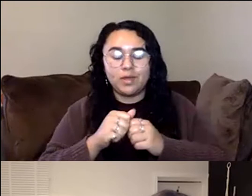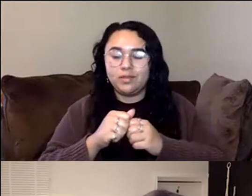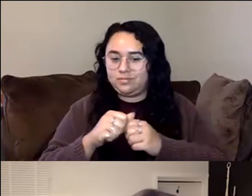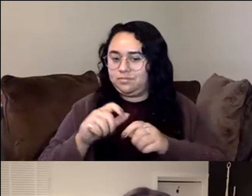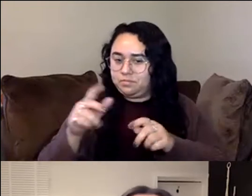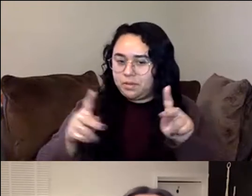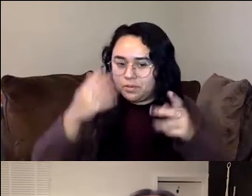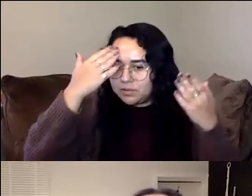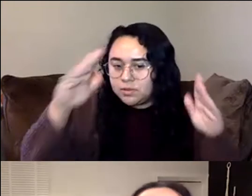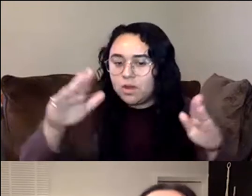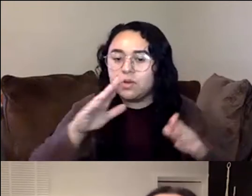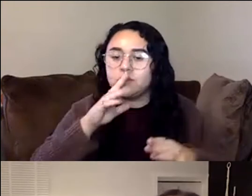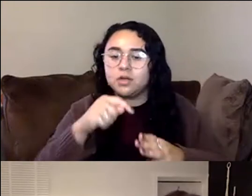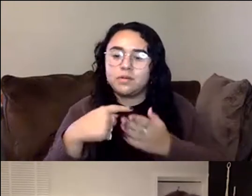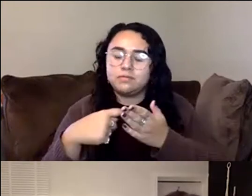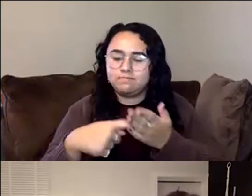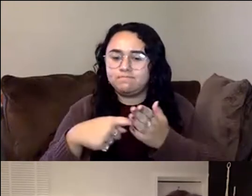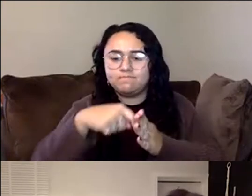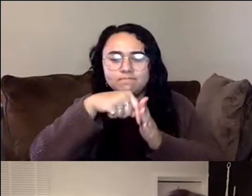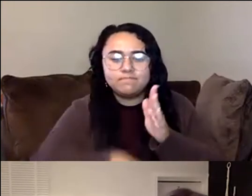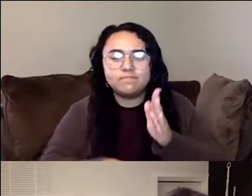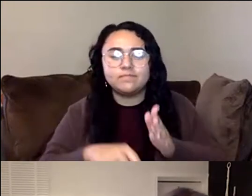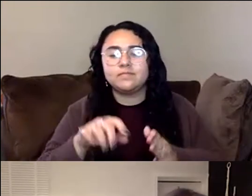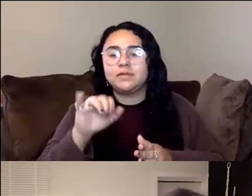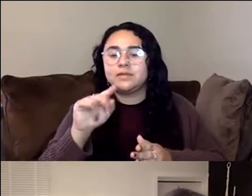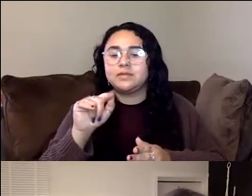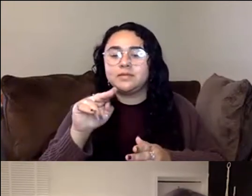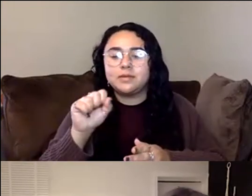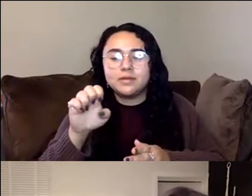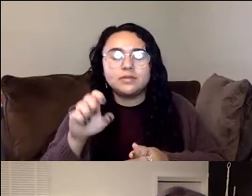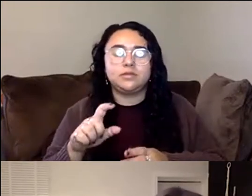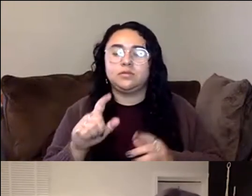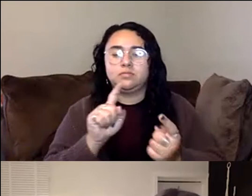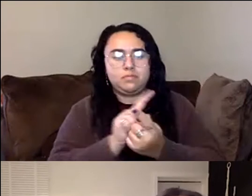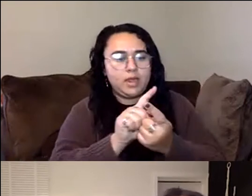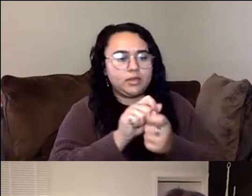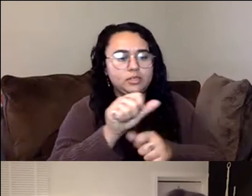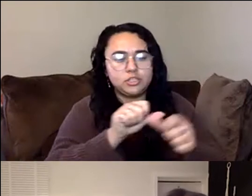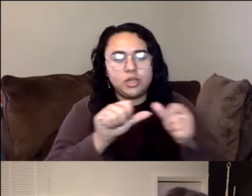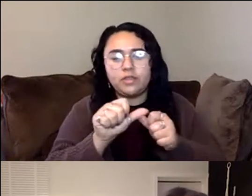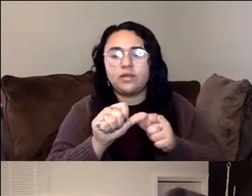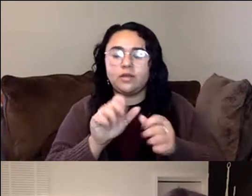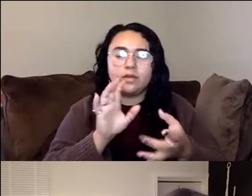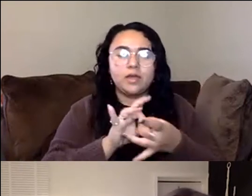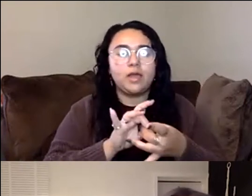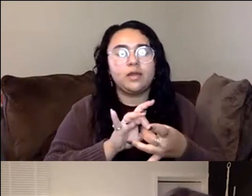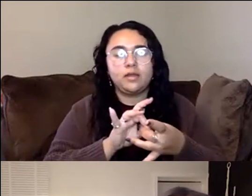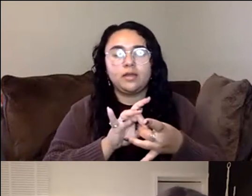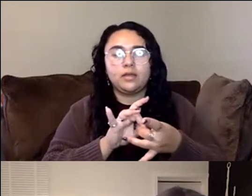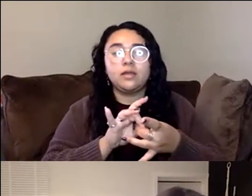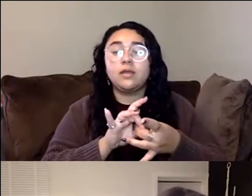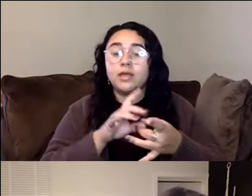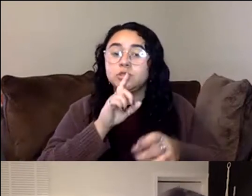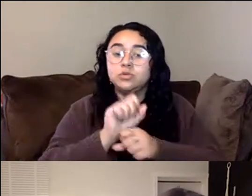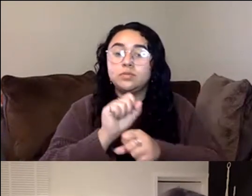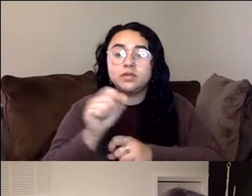intense things as you met each other as fellows, as you connected, and as you really put forth the vision of what it means to tackle some really